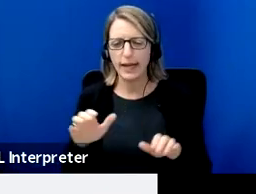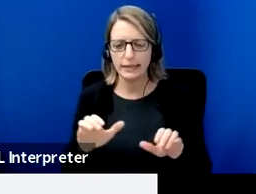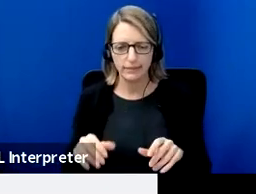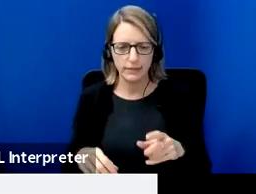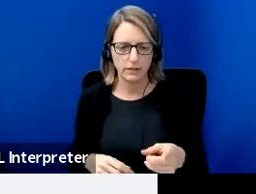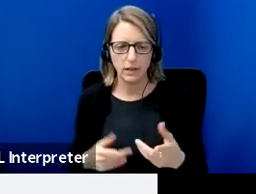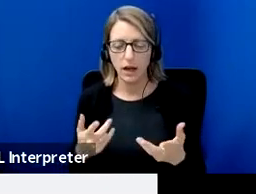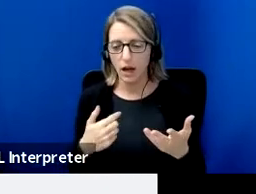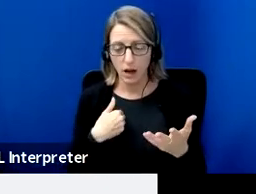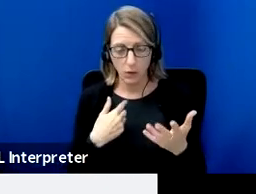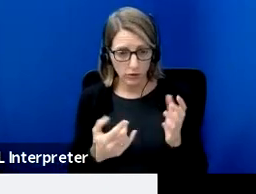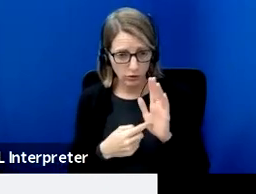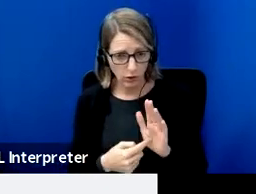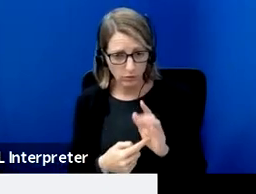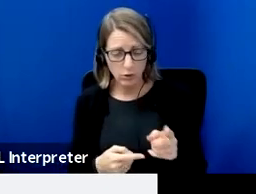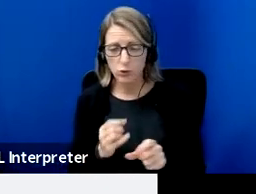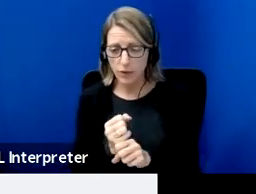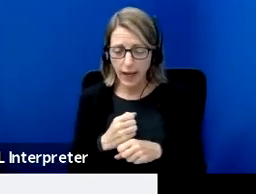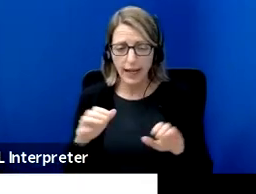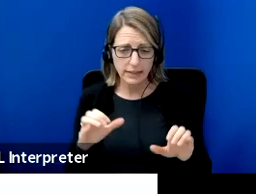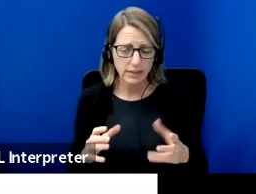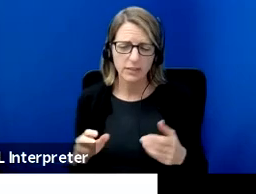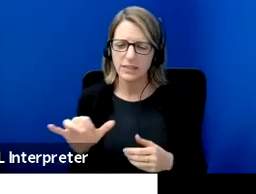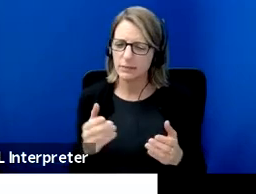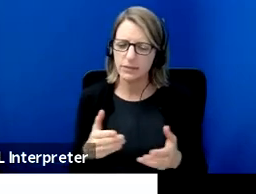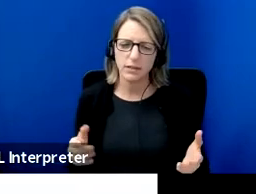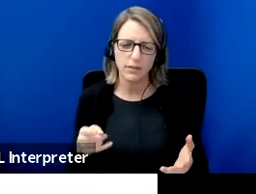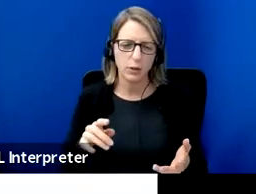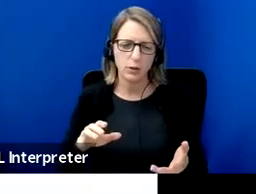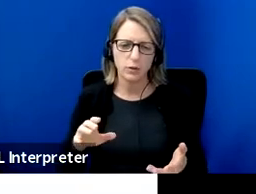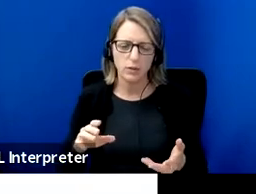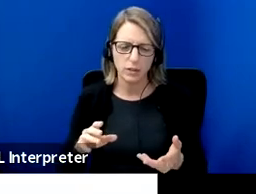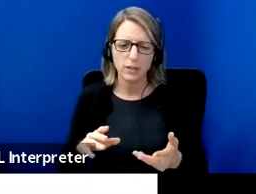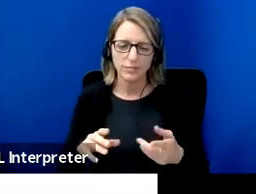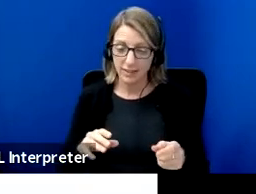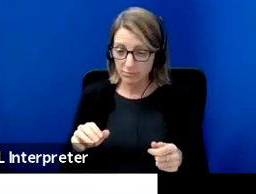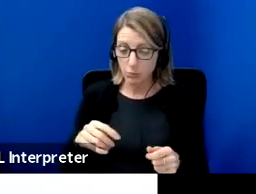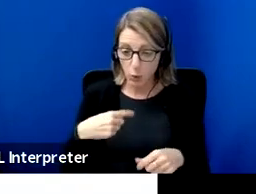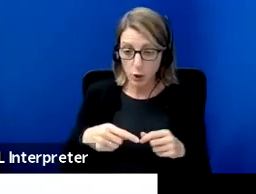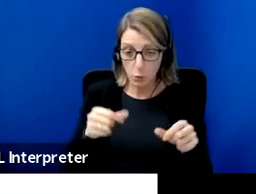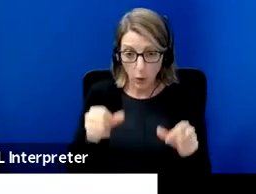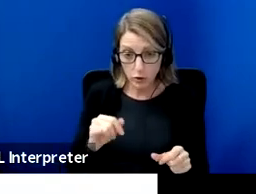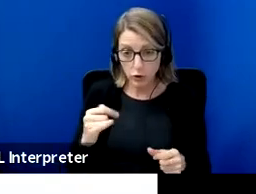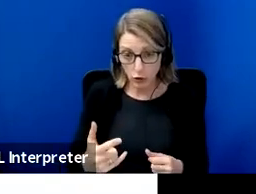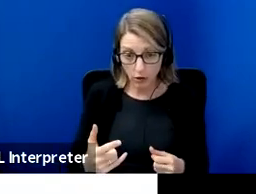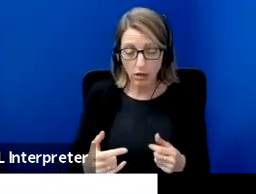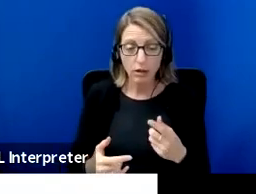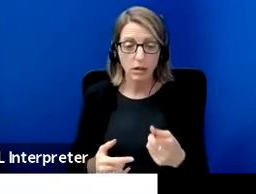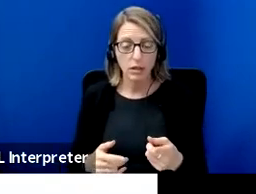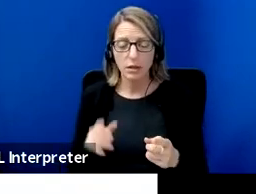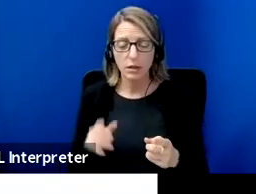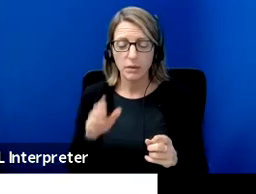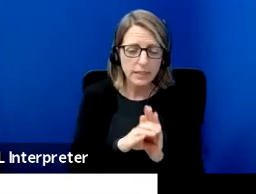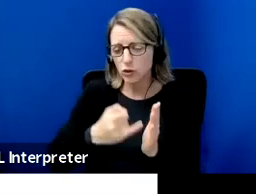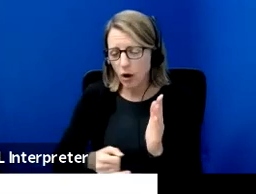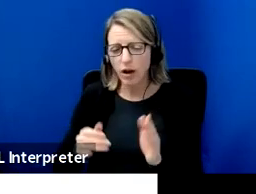show that when you created an activity, it was the same things that you did when you posted in the journal. You had picture, you had drawing, you had video,